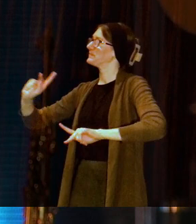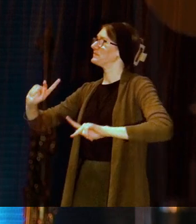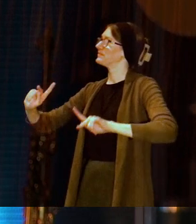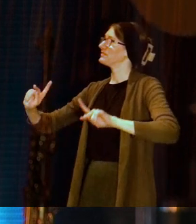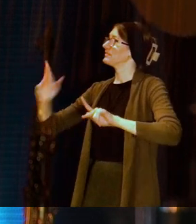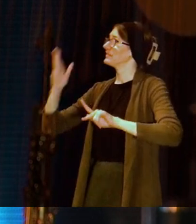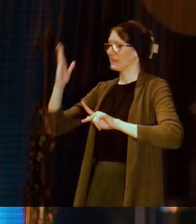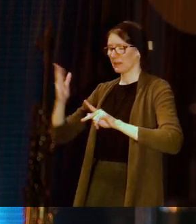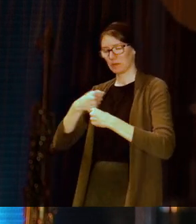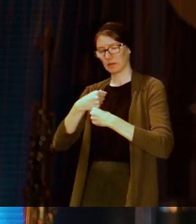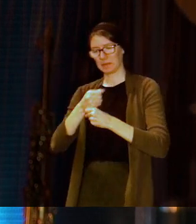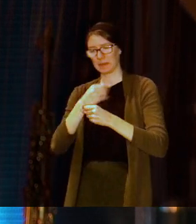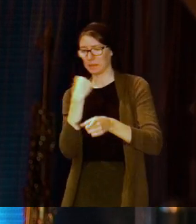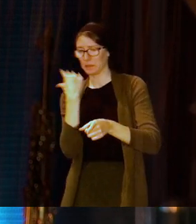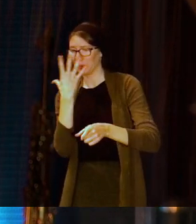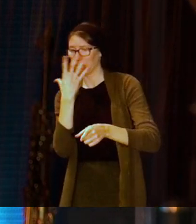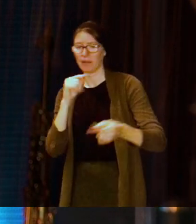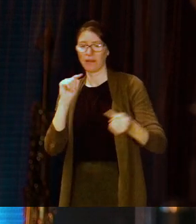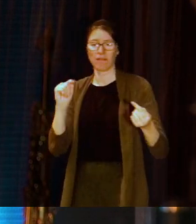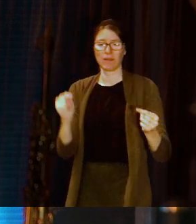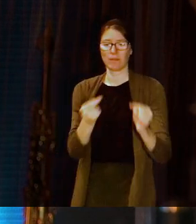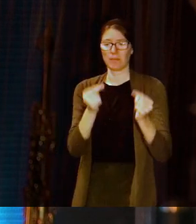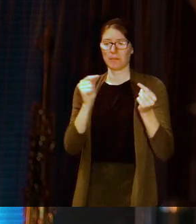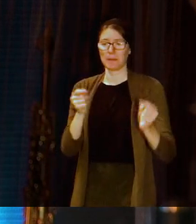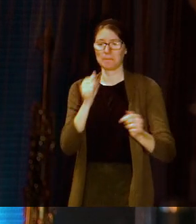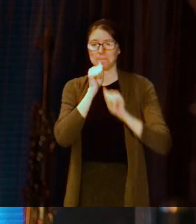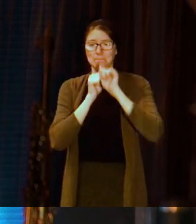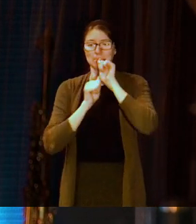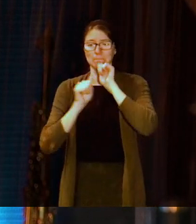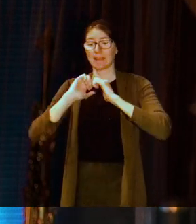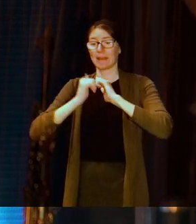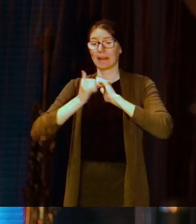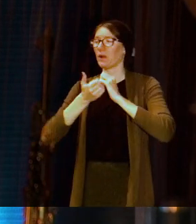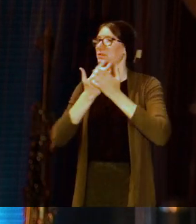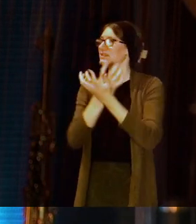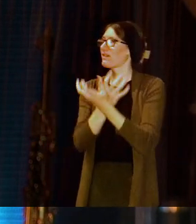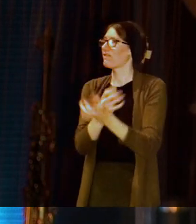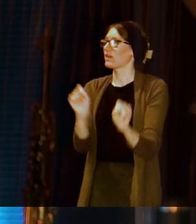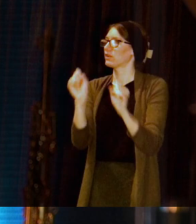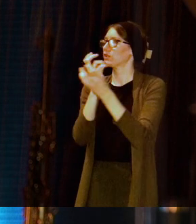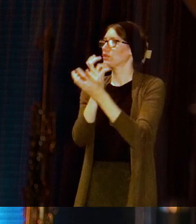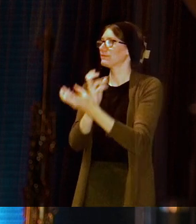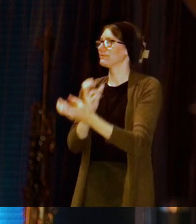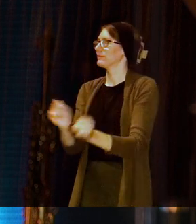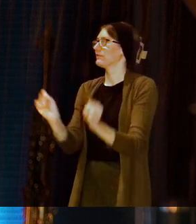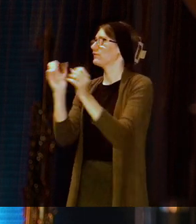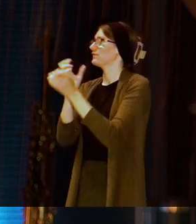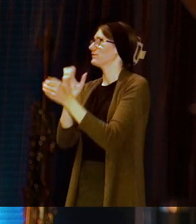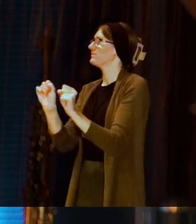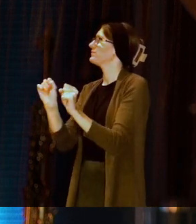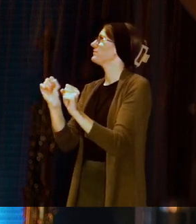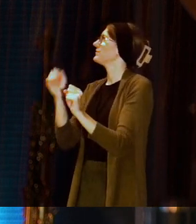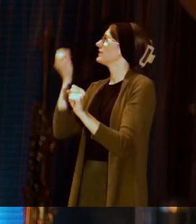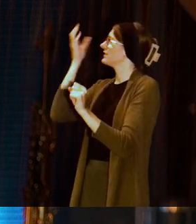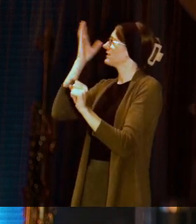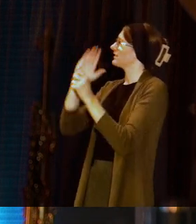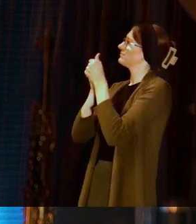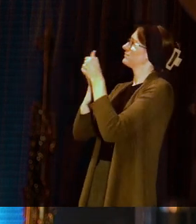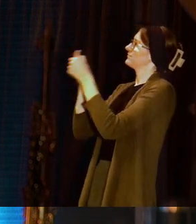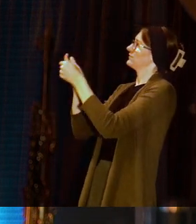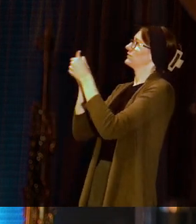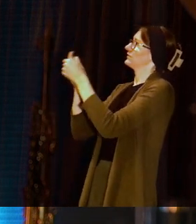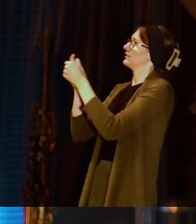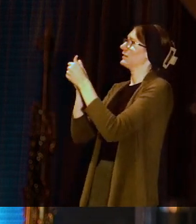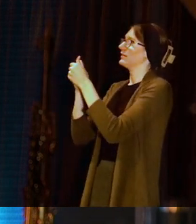beautify the afflicted ones with salvation. Let the godly ones exult